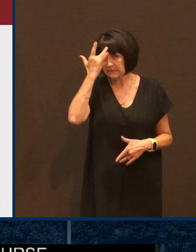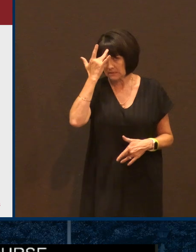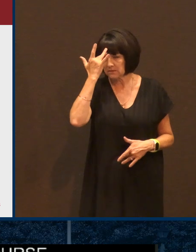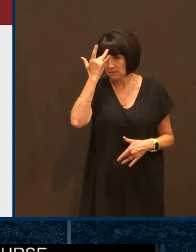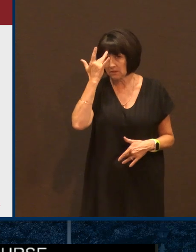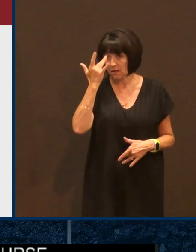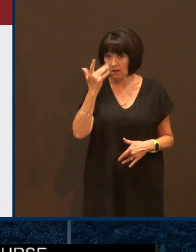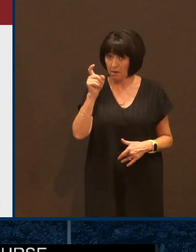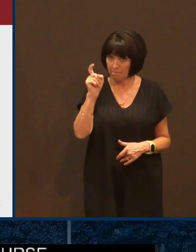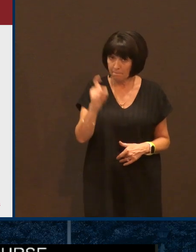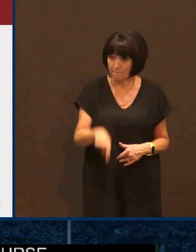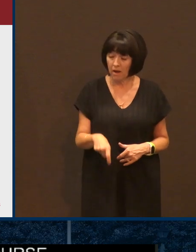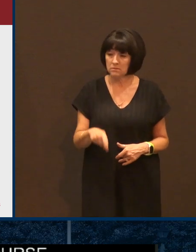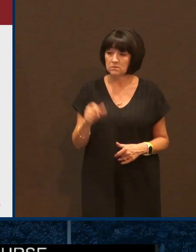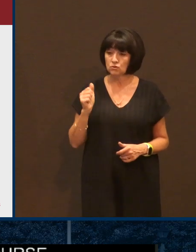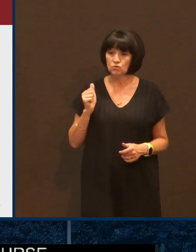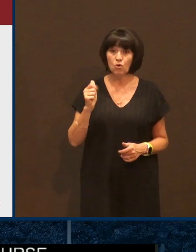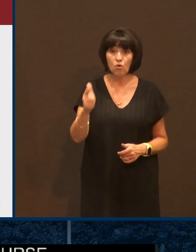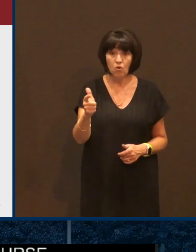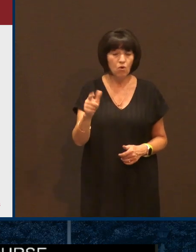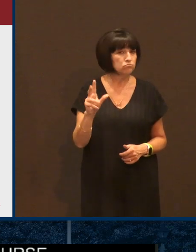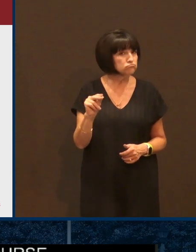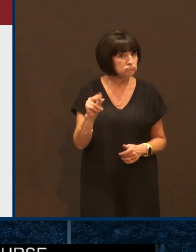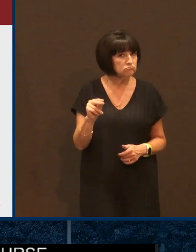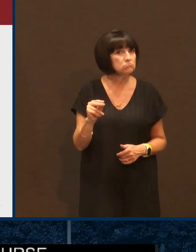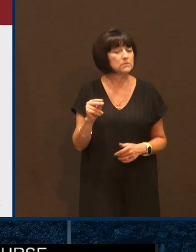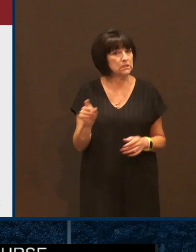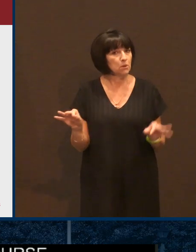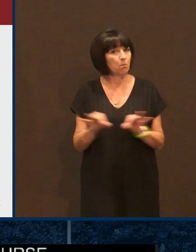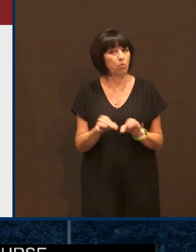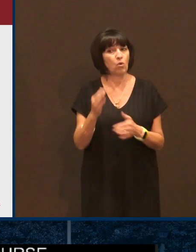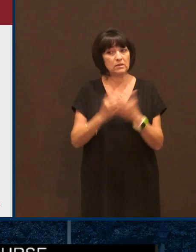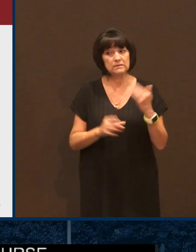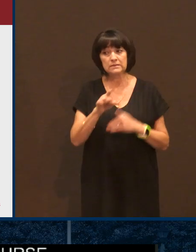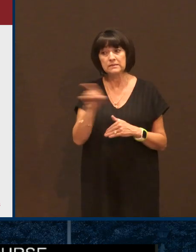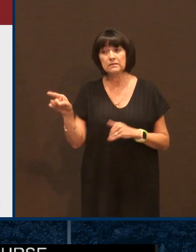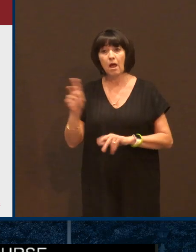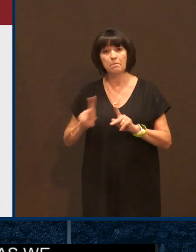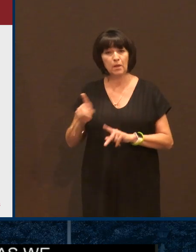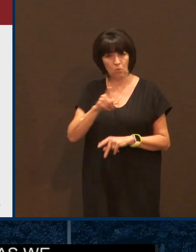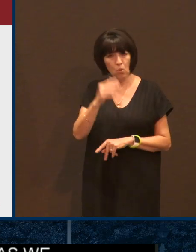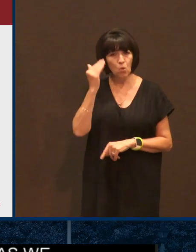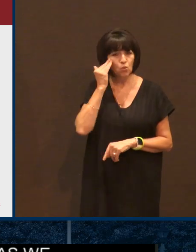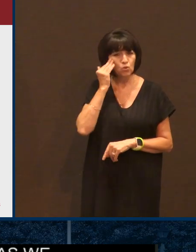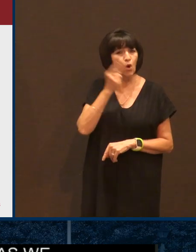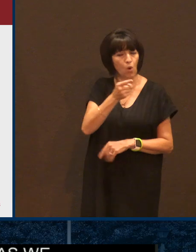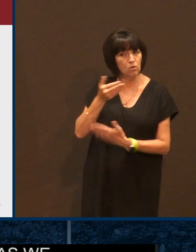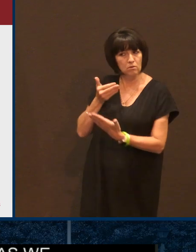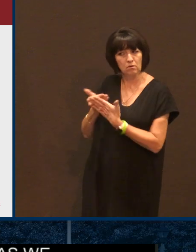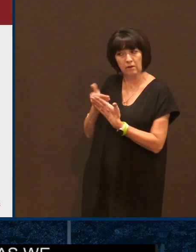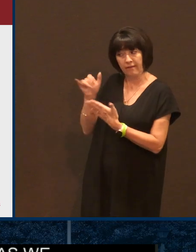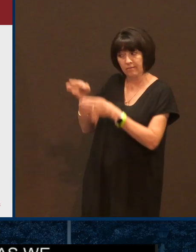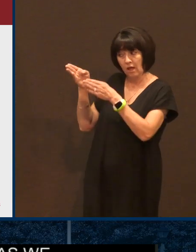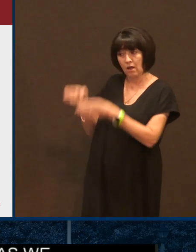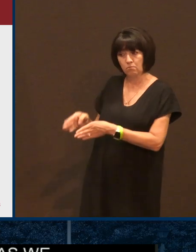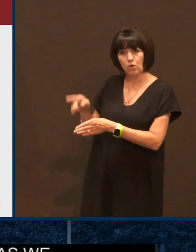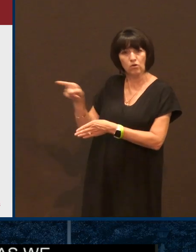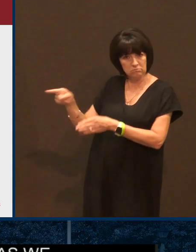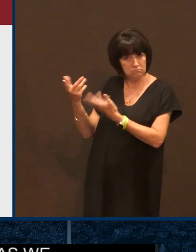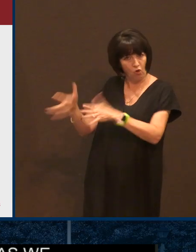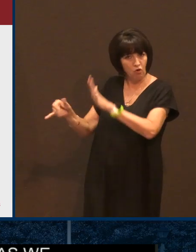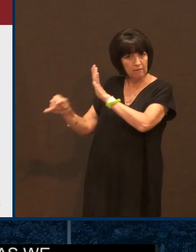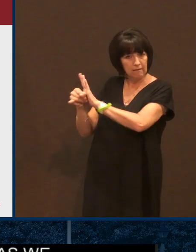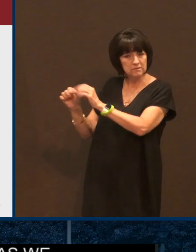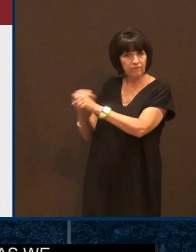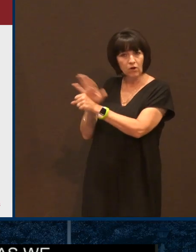really important that asymptomatic individuals who are either exposed or are in high-risk settings like